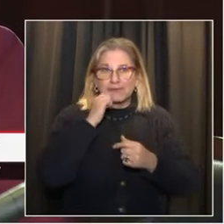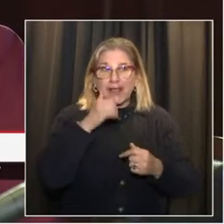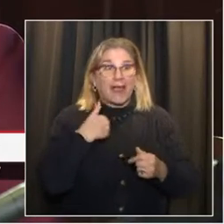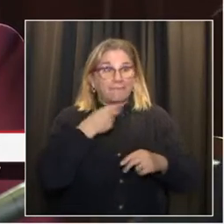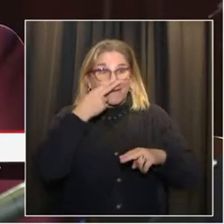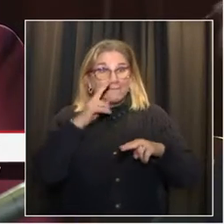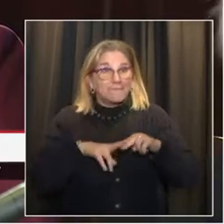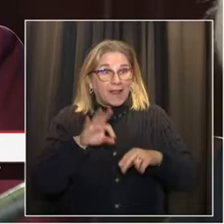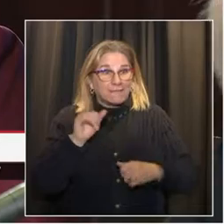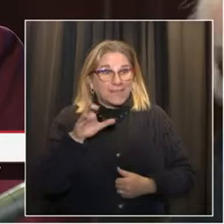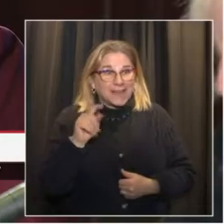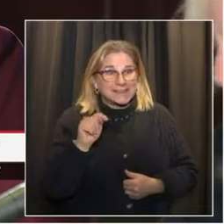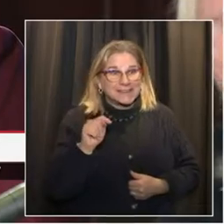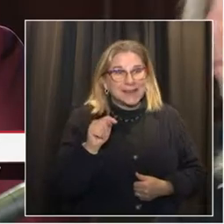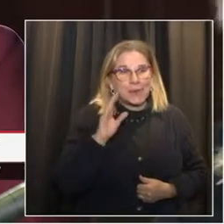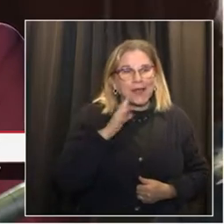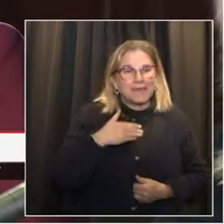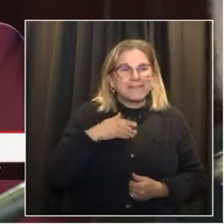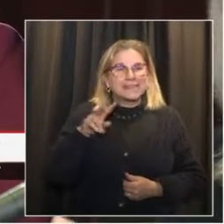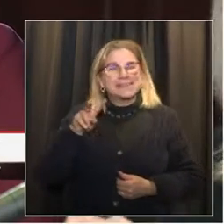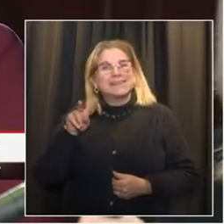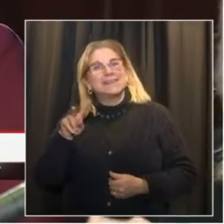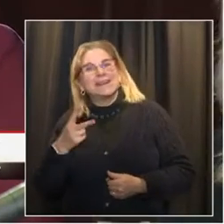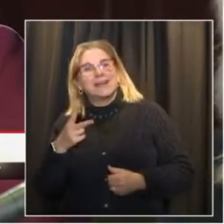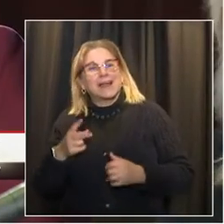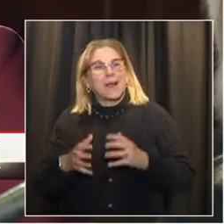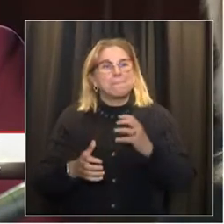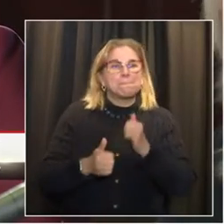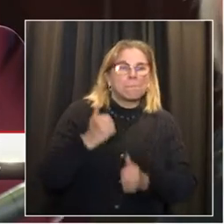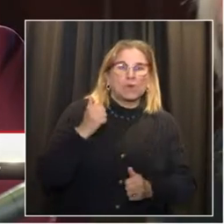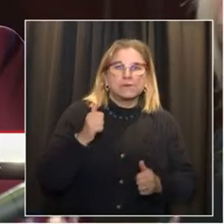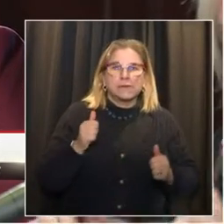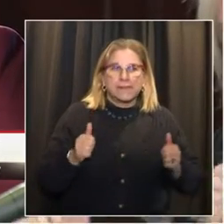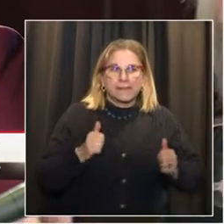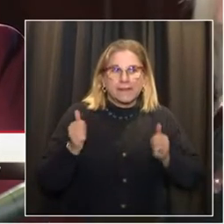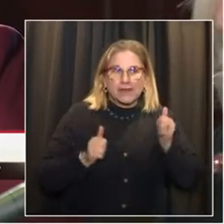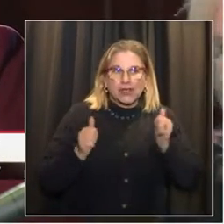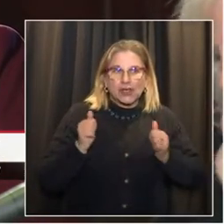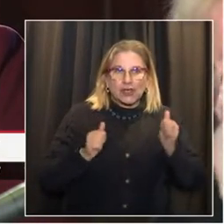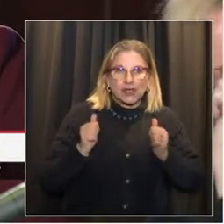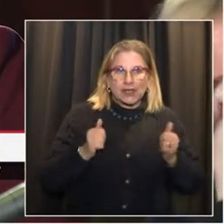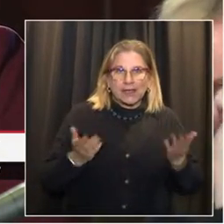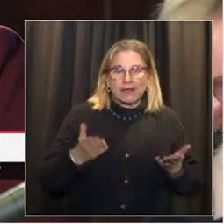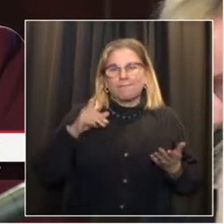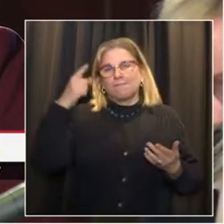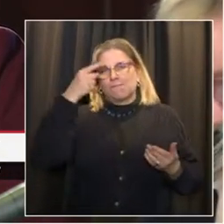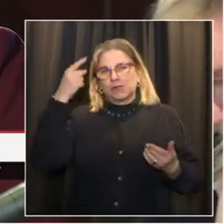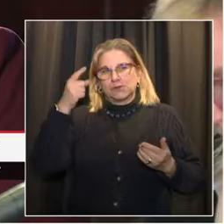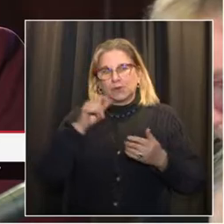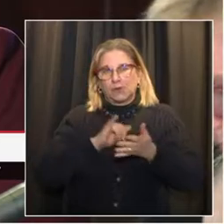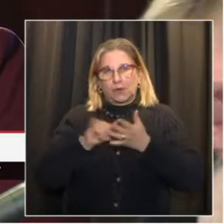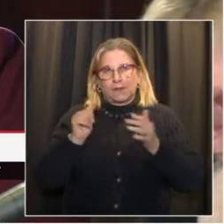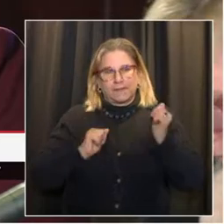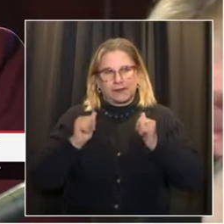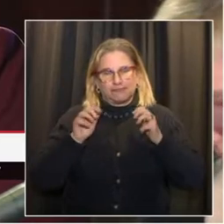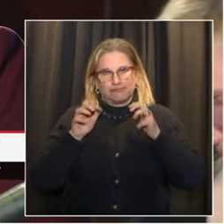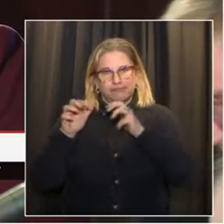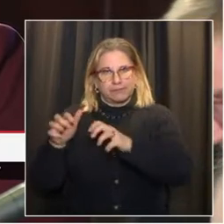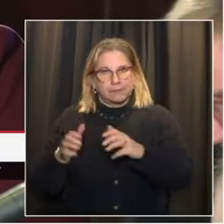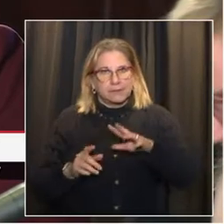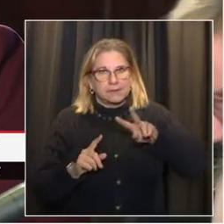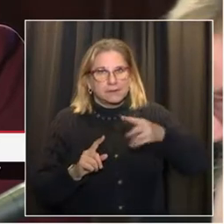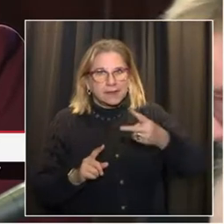in the country, second only to New York City. I just also learned that National Theater is nearing its 200-year